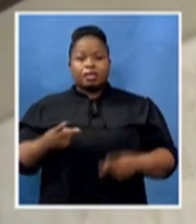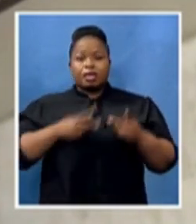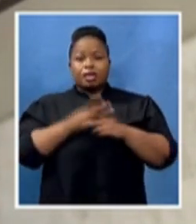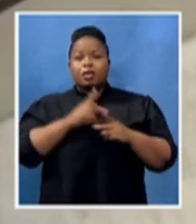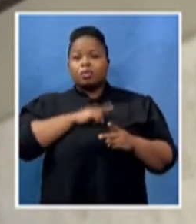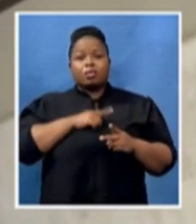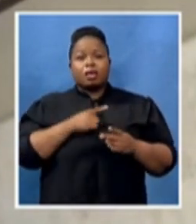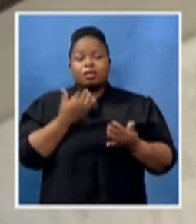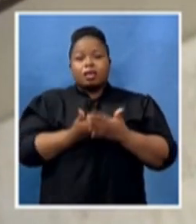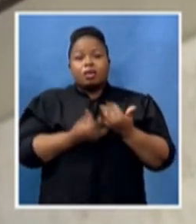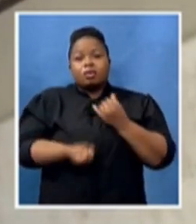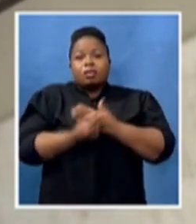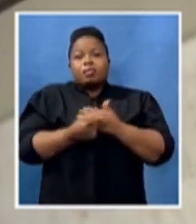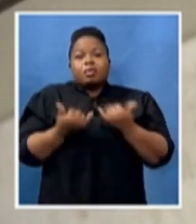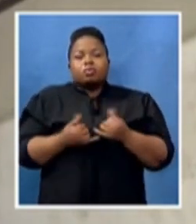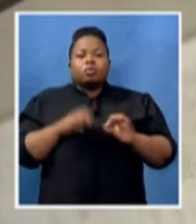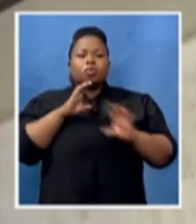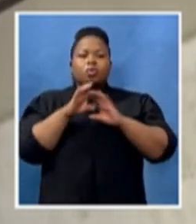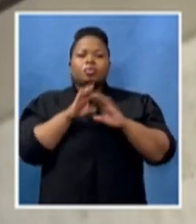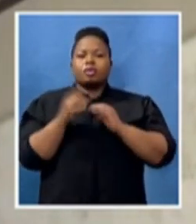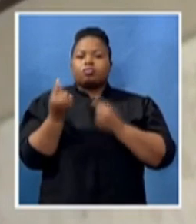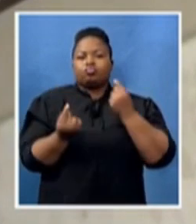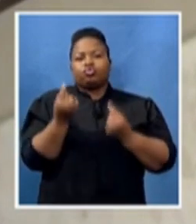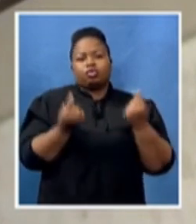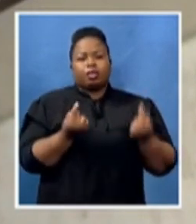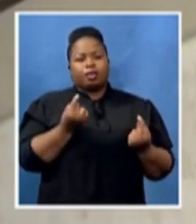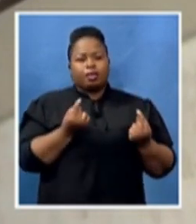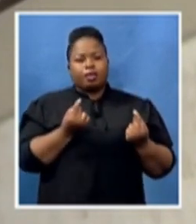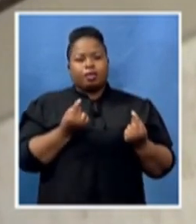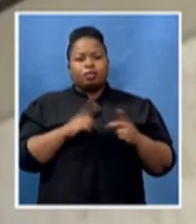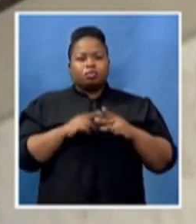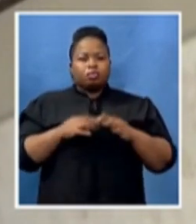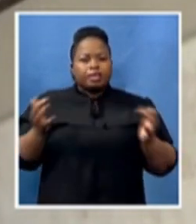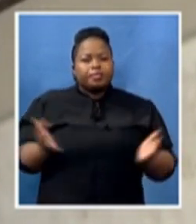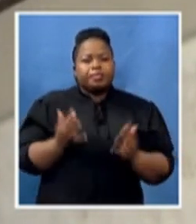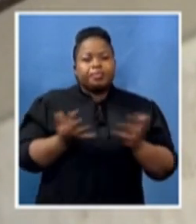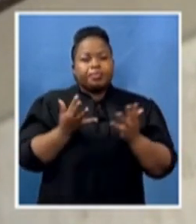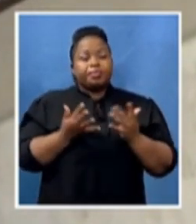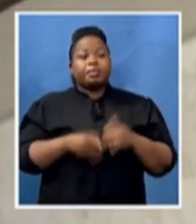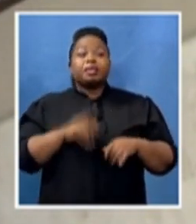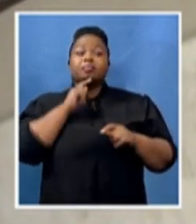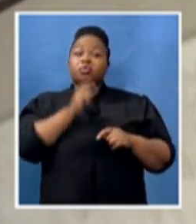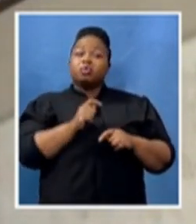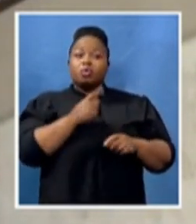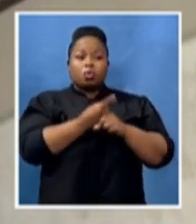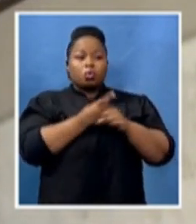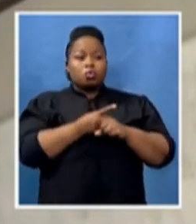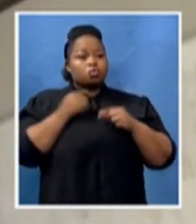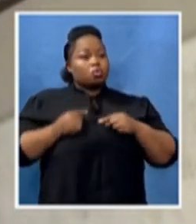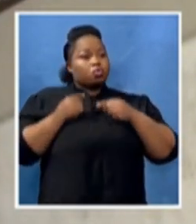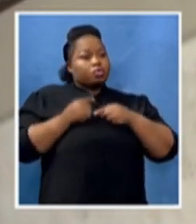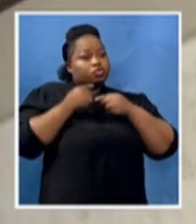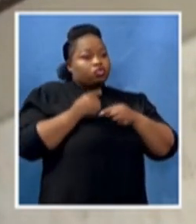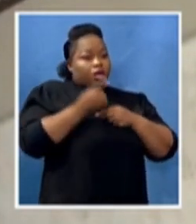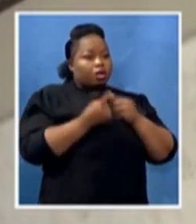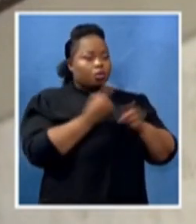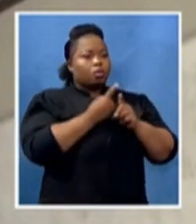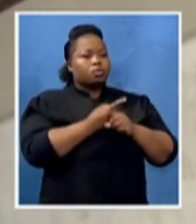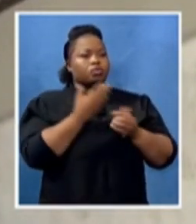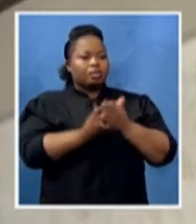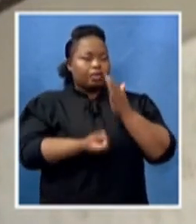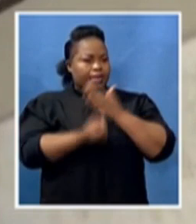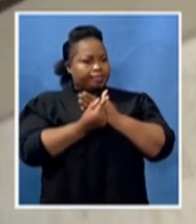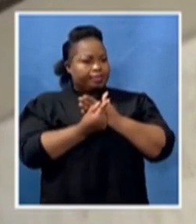other, to mobilize, and eventually to build a struggle which will change this pandemic